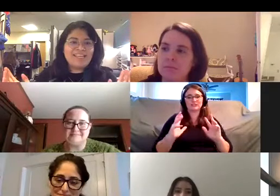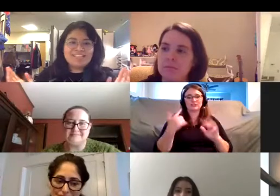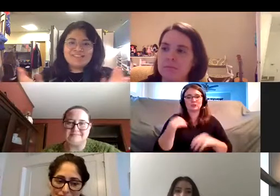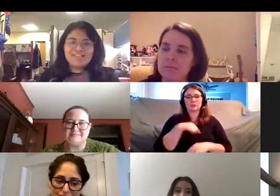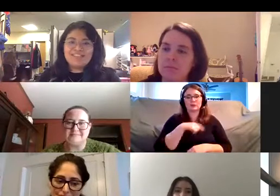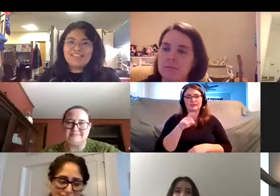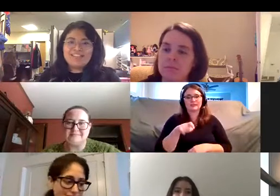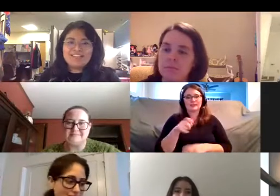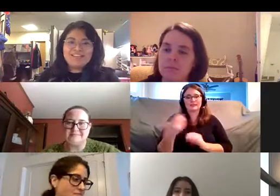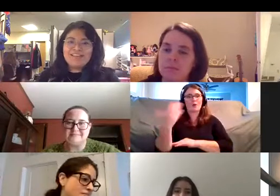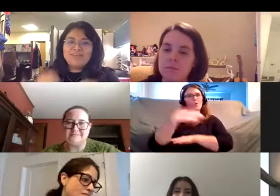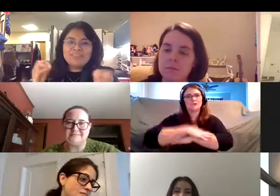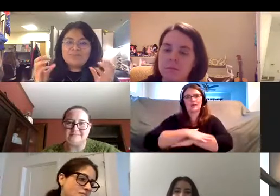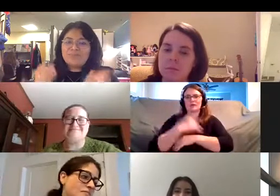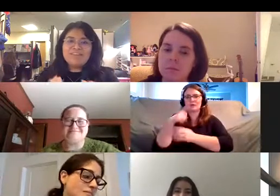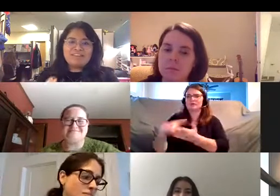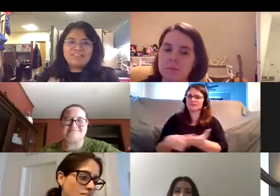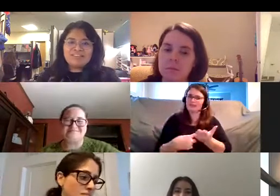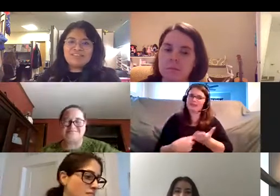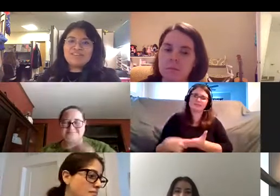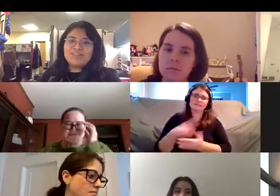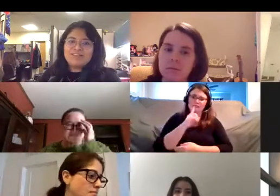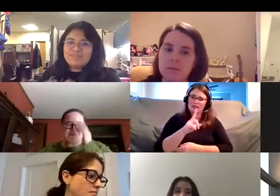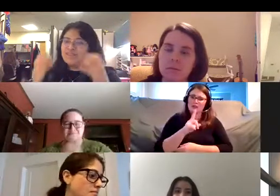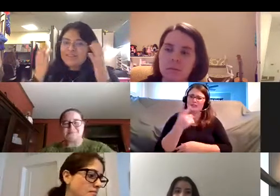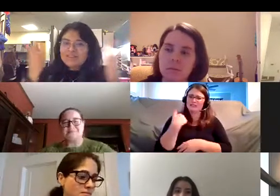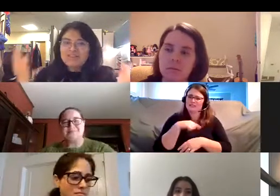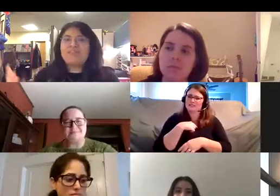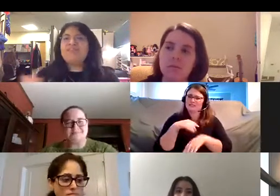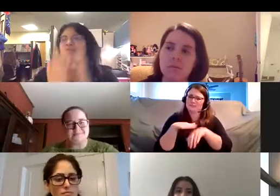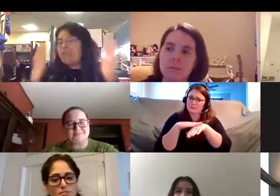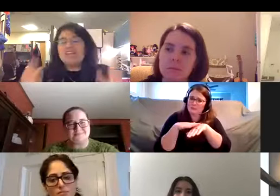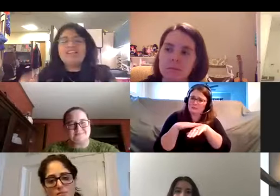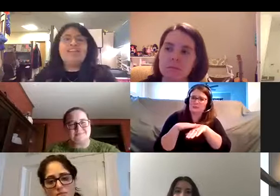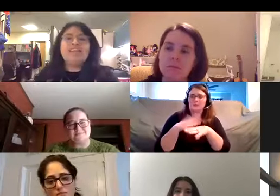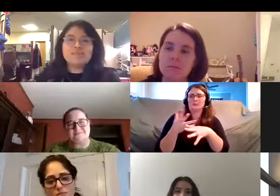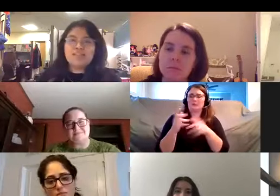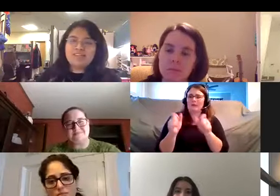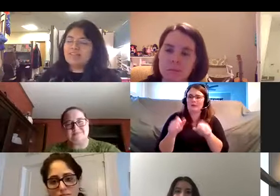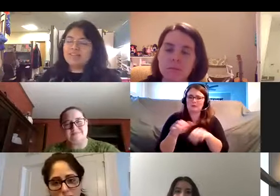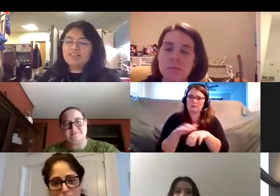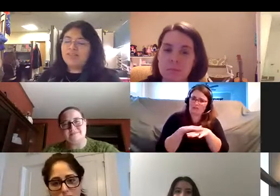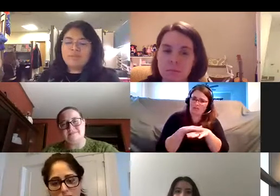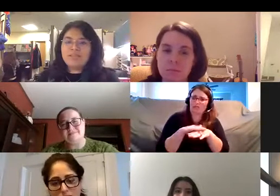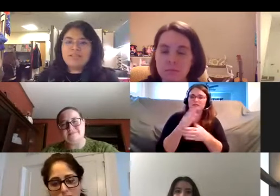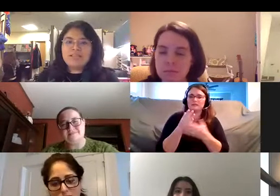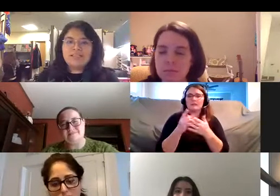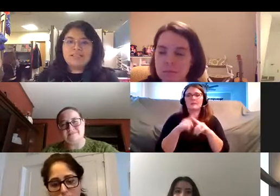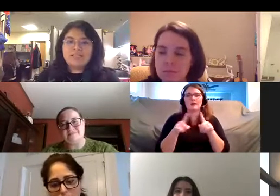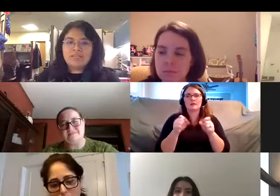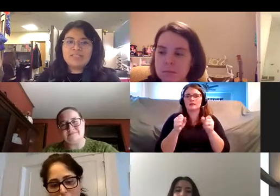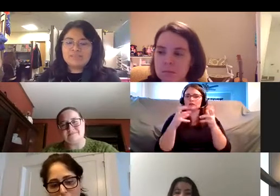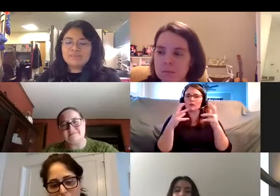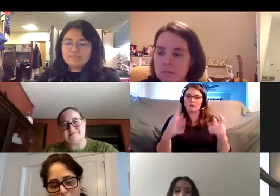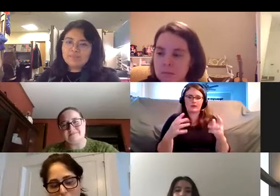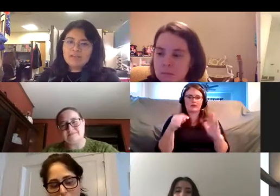day just to kind of discuss. We just barely dug into like the main things, but there's just so many layers that we